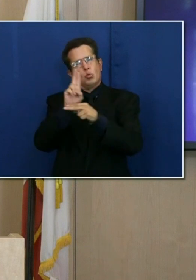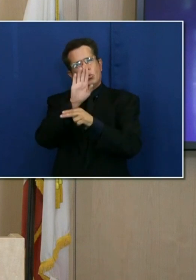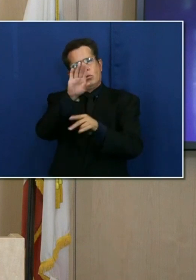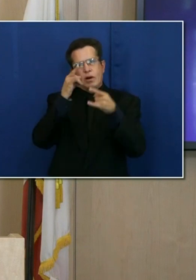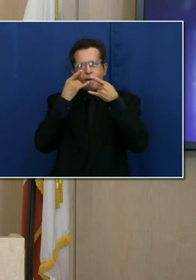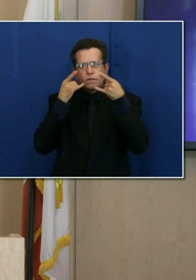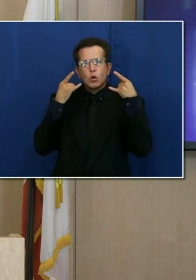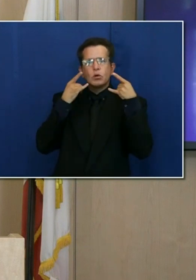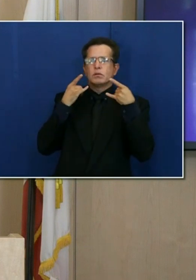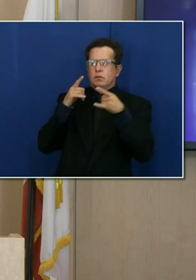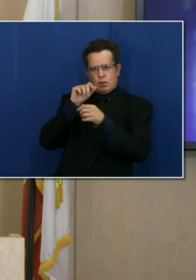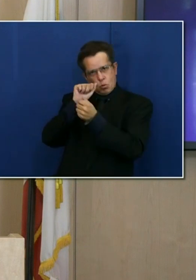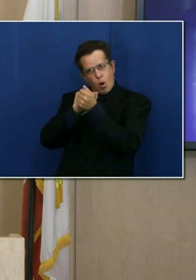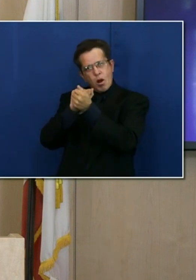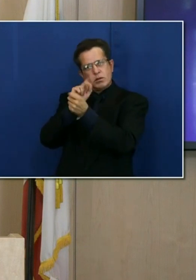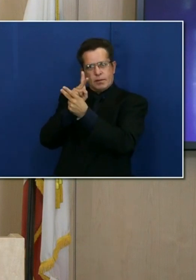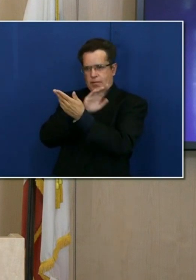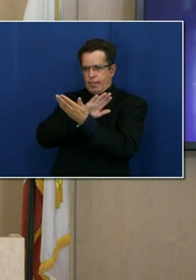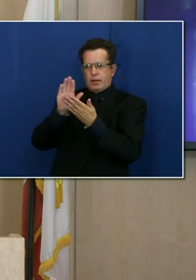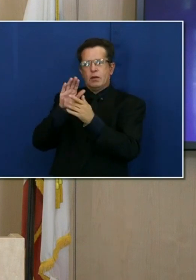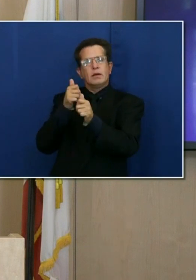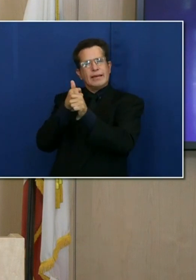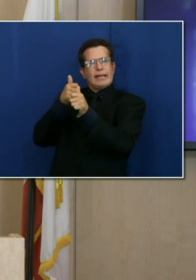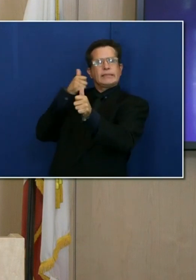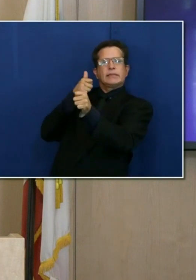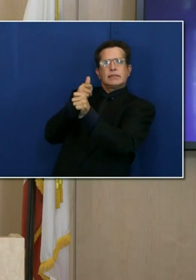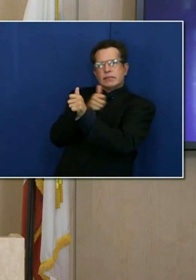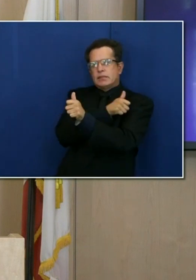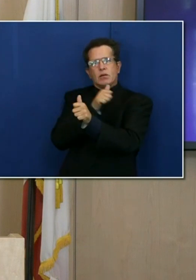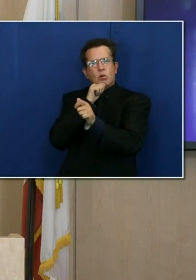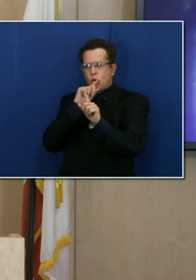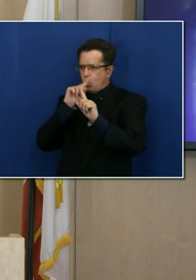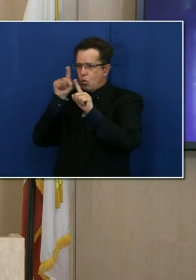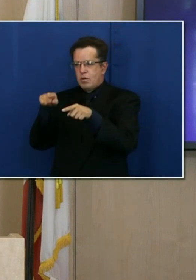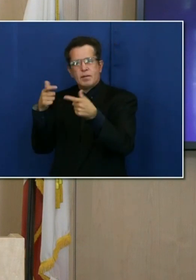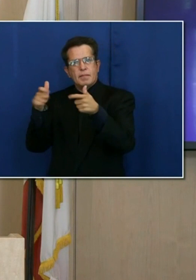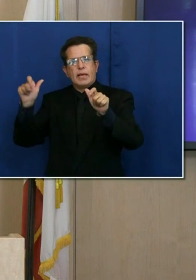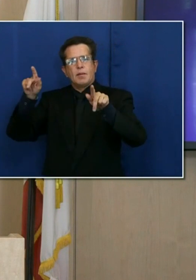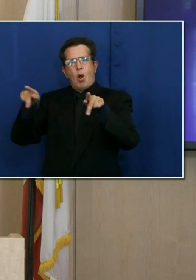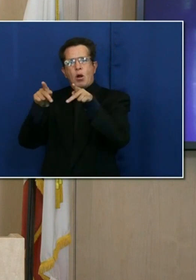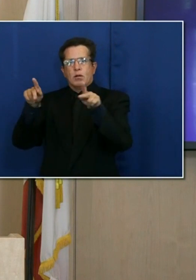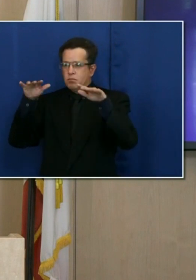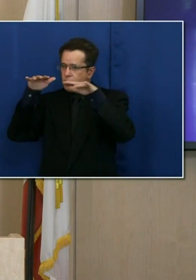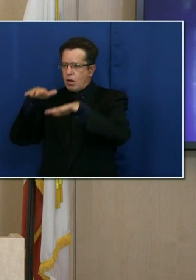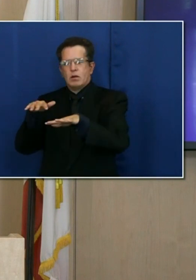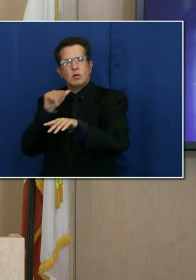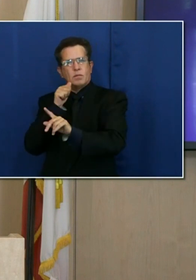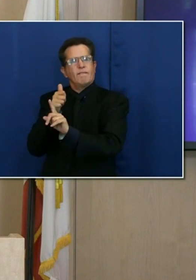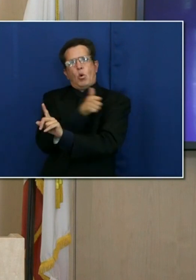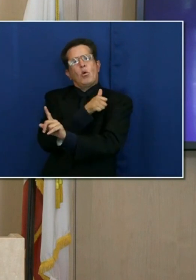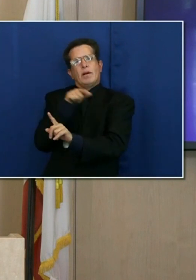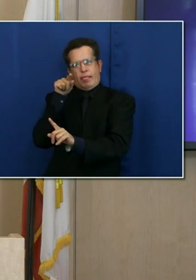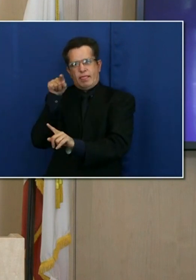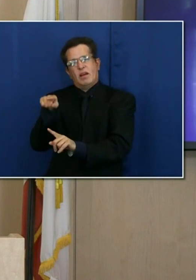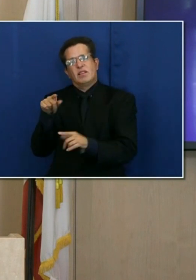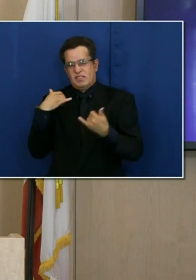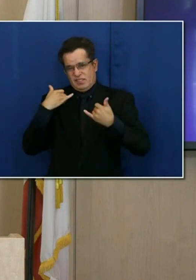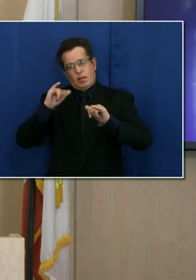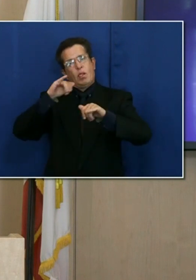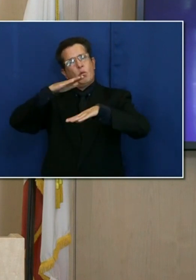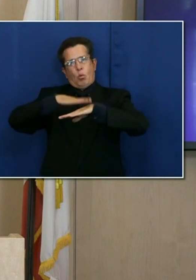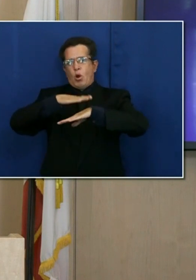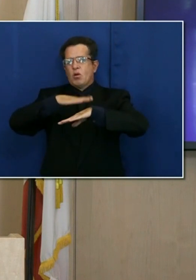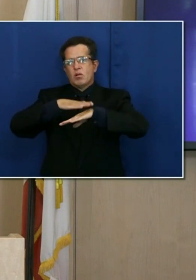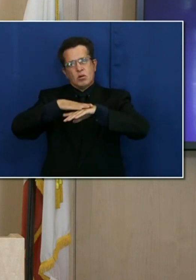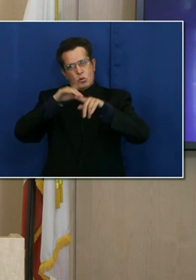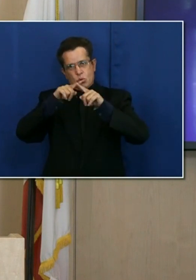wash their hands, to maintain social distancing, to not gather in large groups. By and large, most of the public,